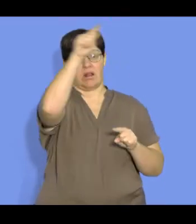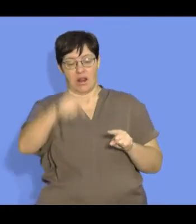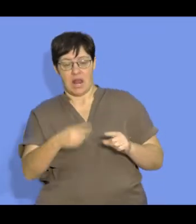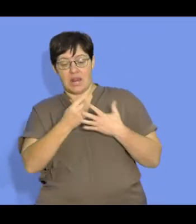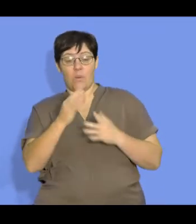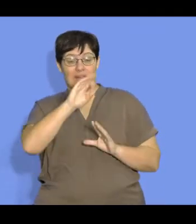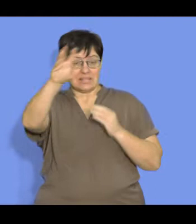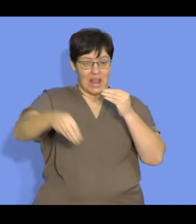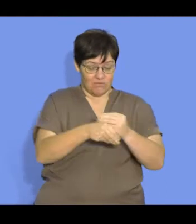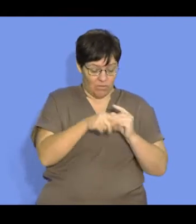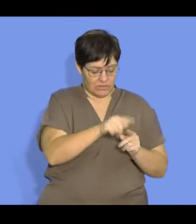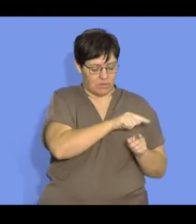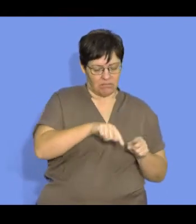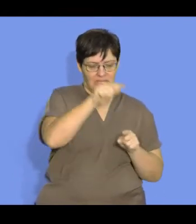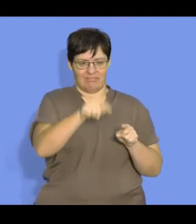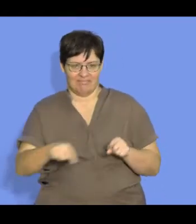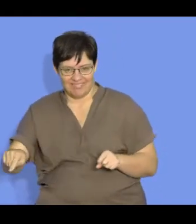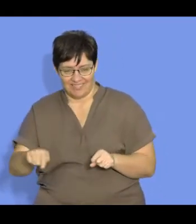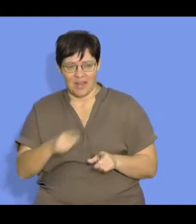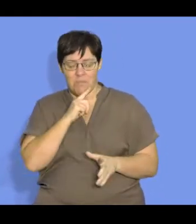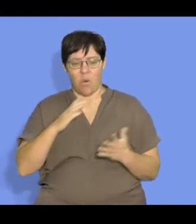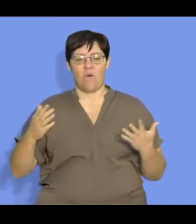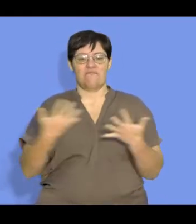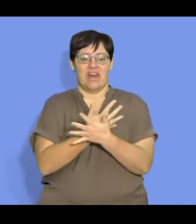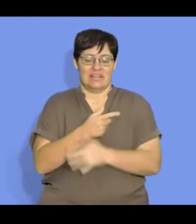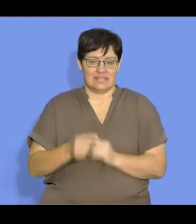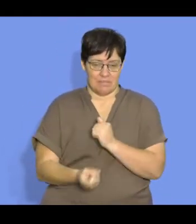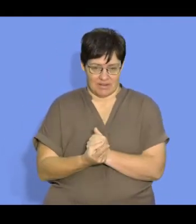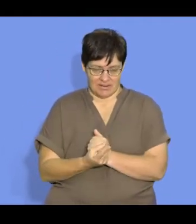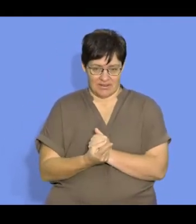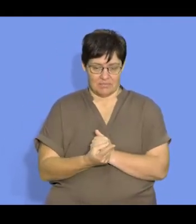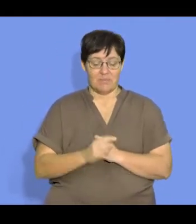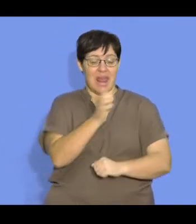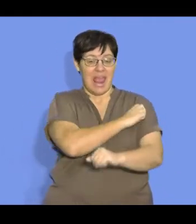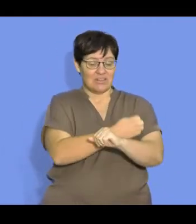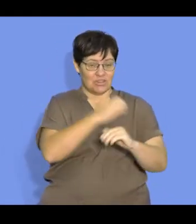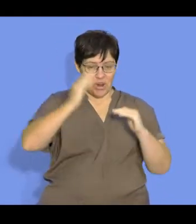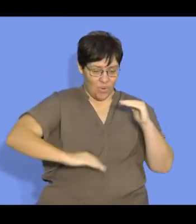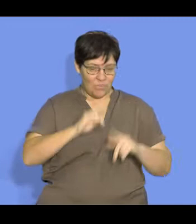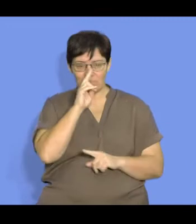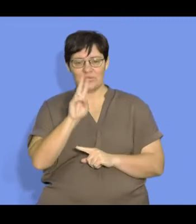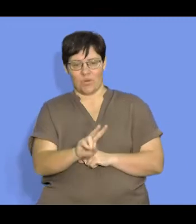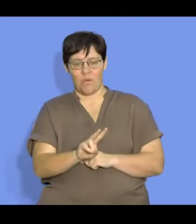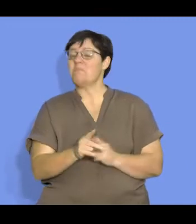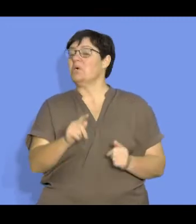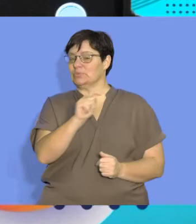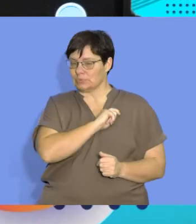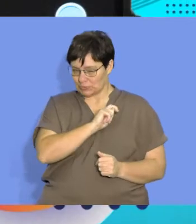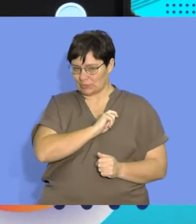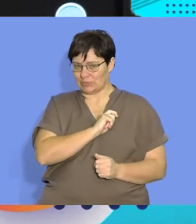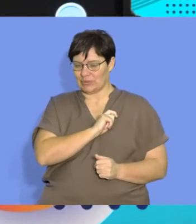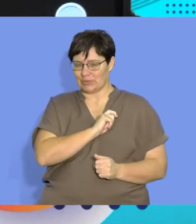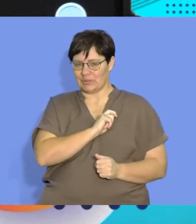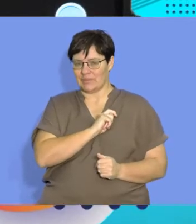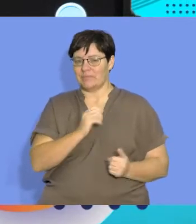a catalyst normally lowers our activation energy. And when that activation energy is lowered, we